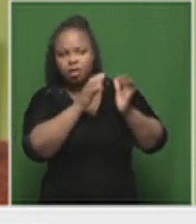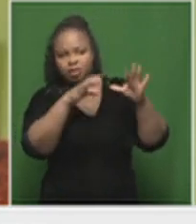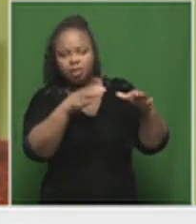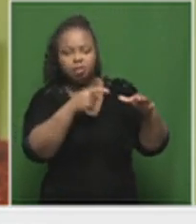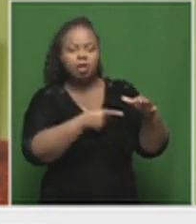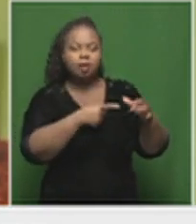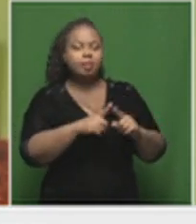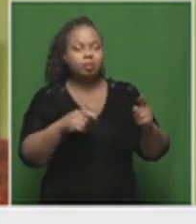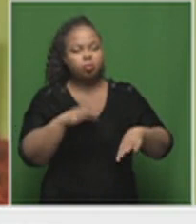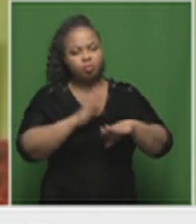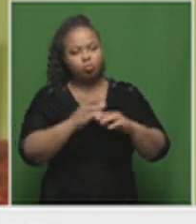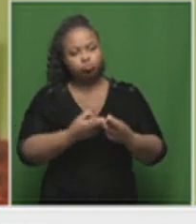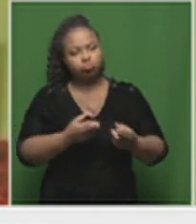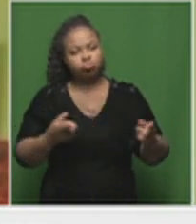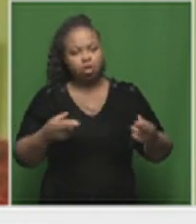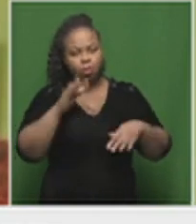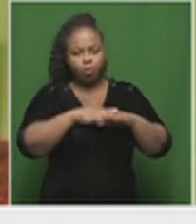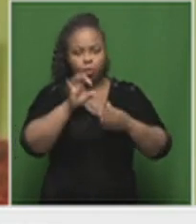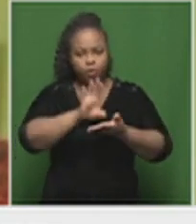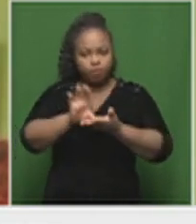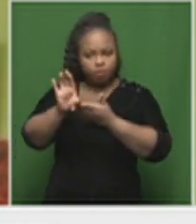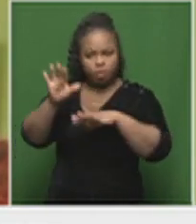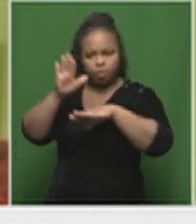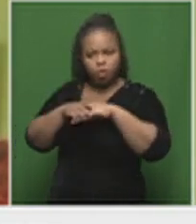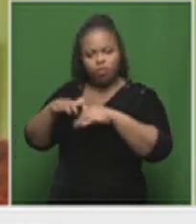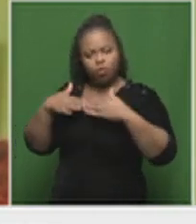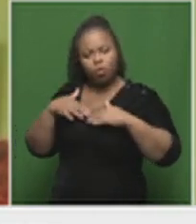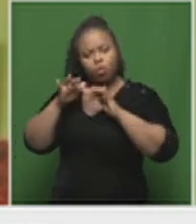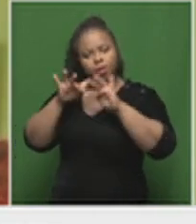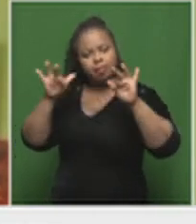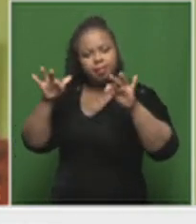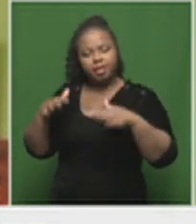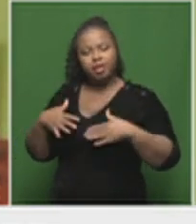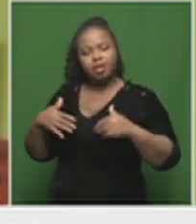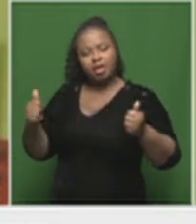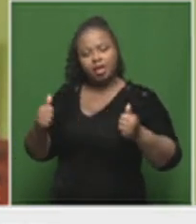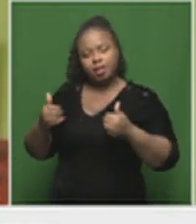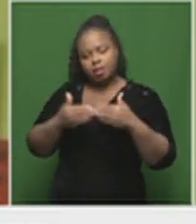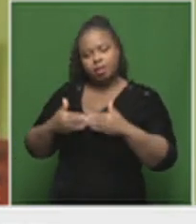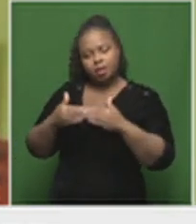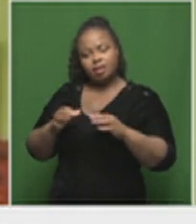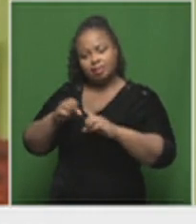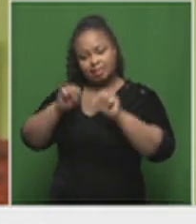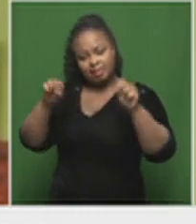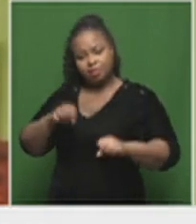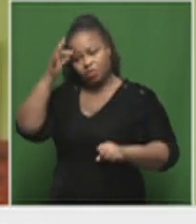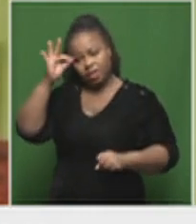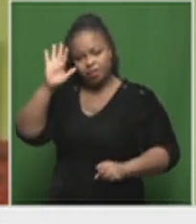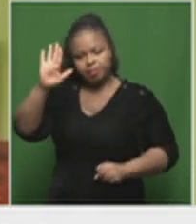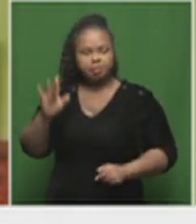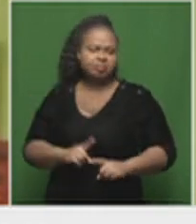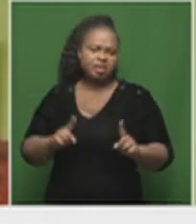resources to be invested in the public healthcare systems, but ensuring that there are also other